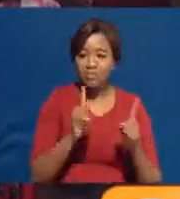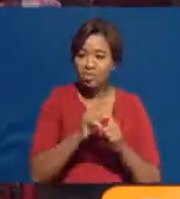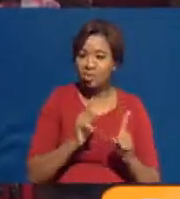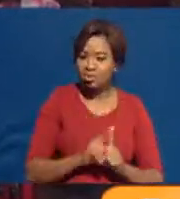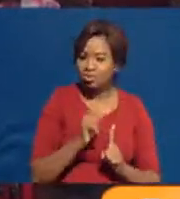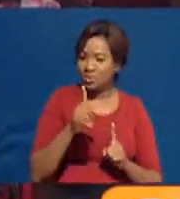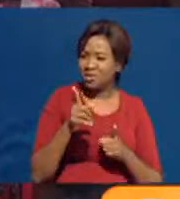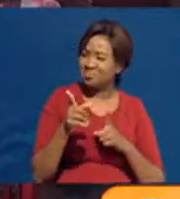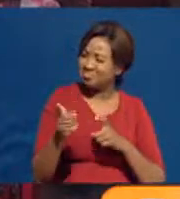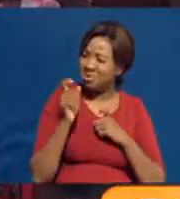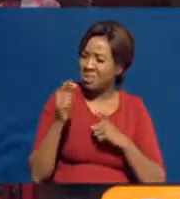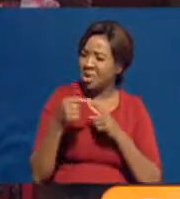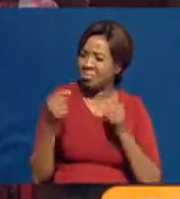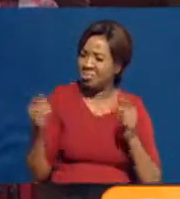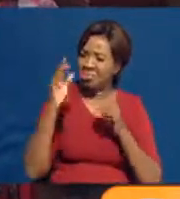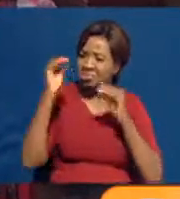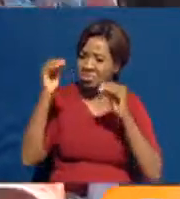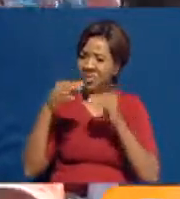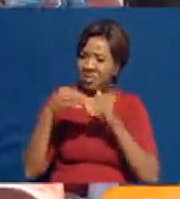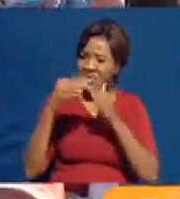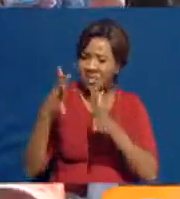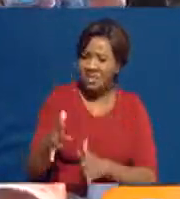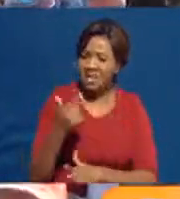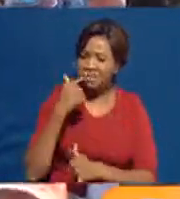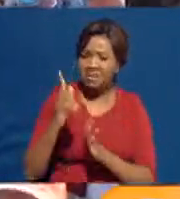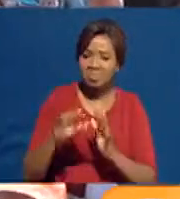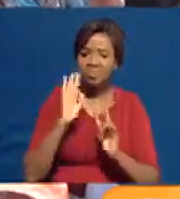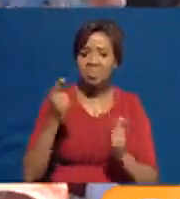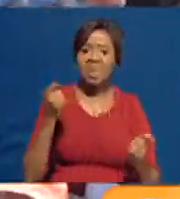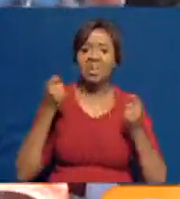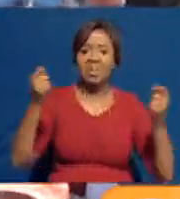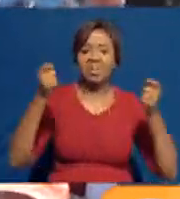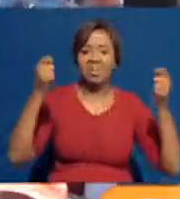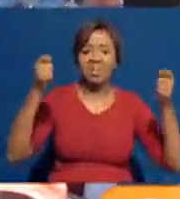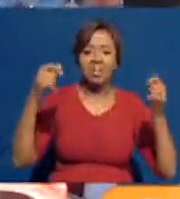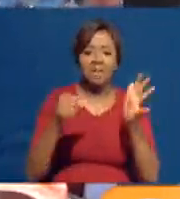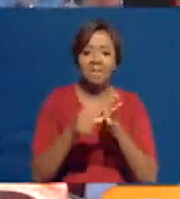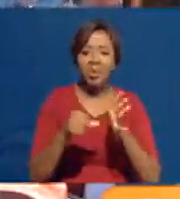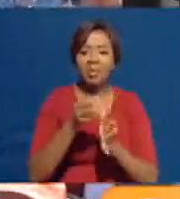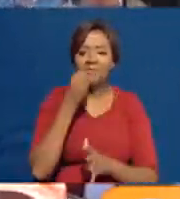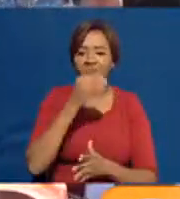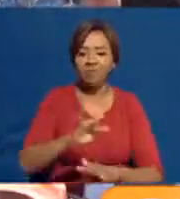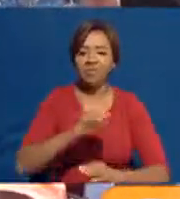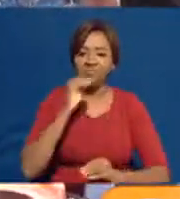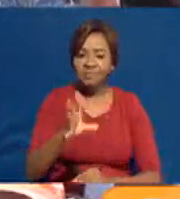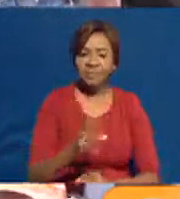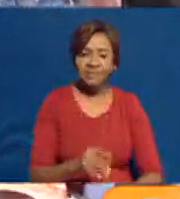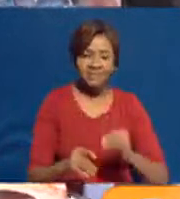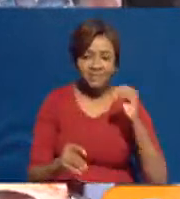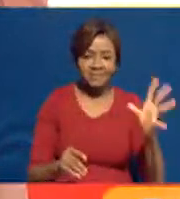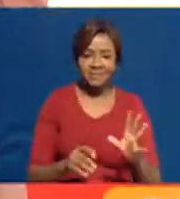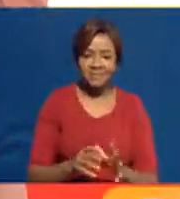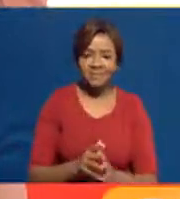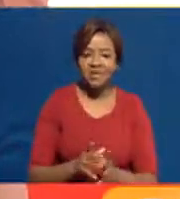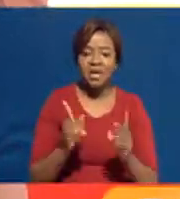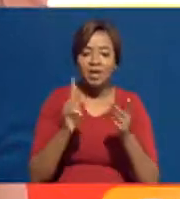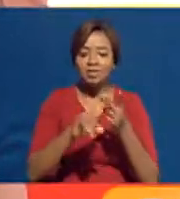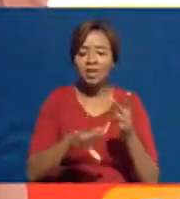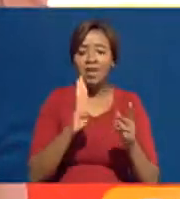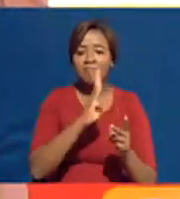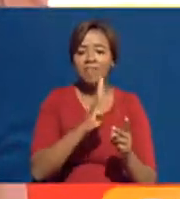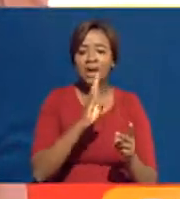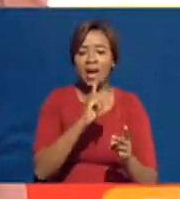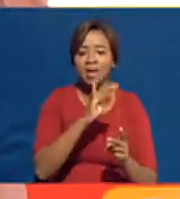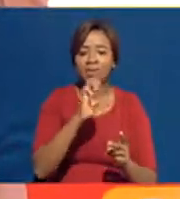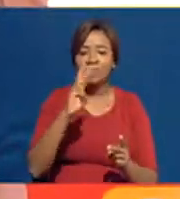leaders over their threat to hold demonstrations over the cost of living and their demands on IEBC servers. Napanga mambo ya